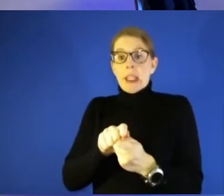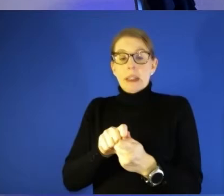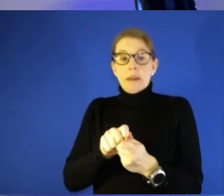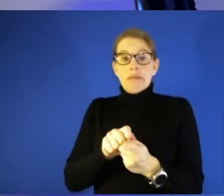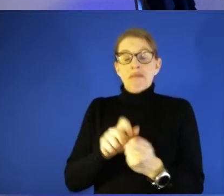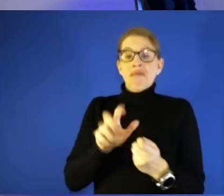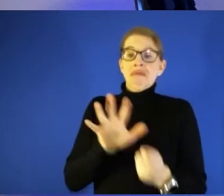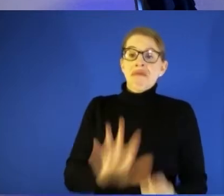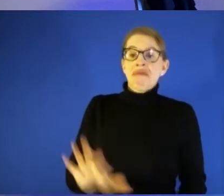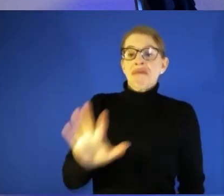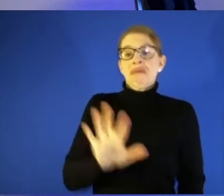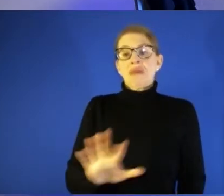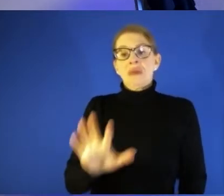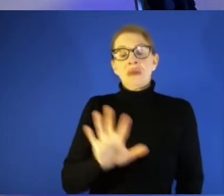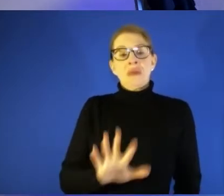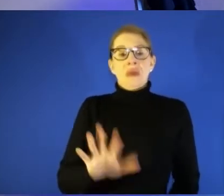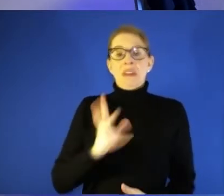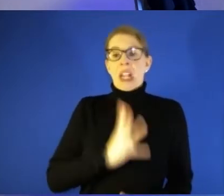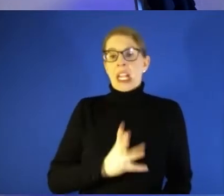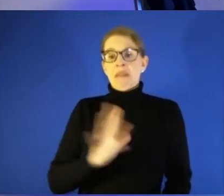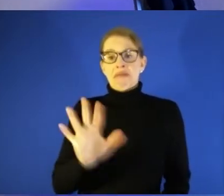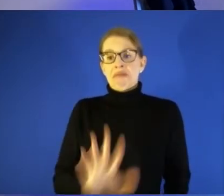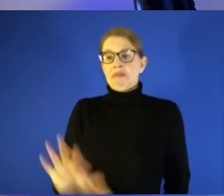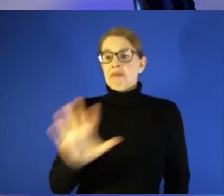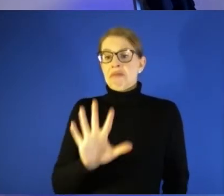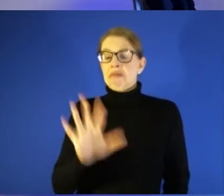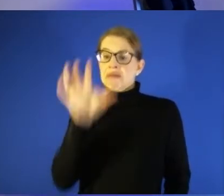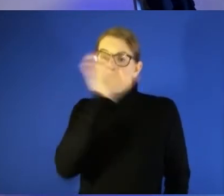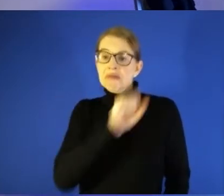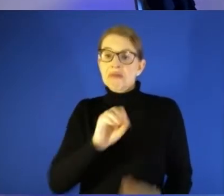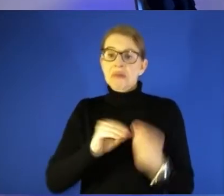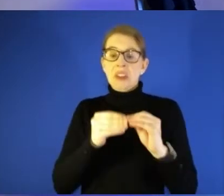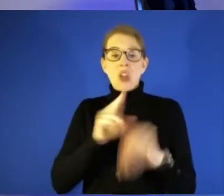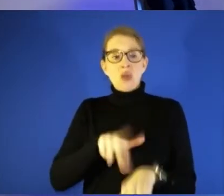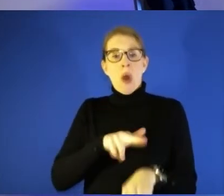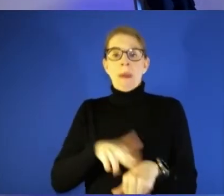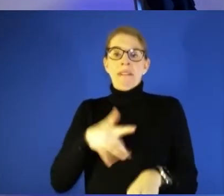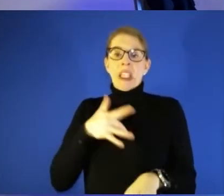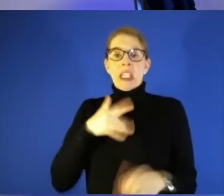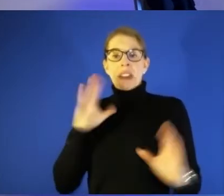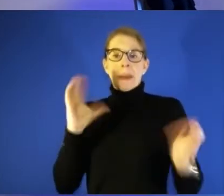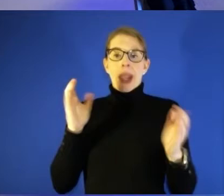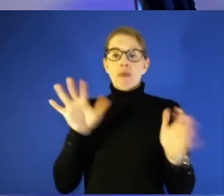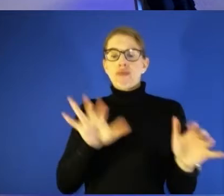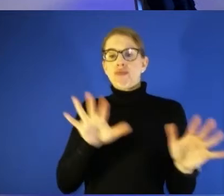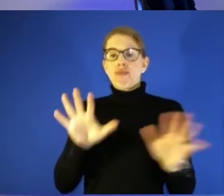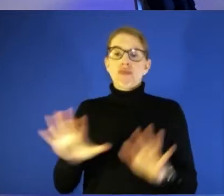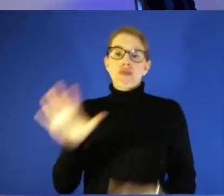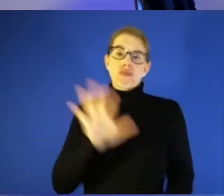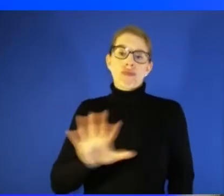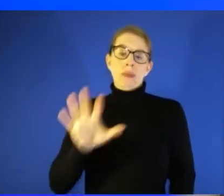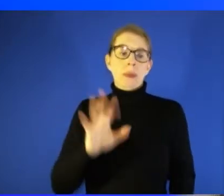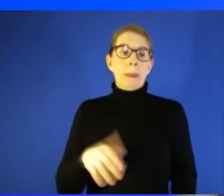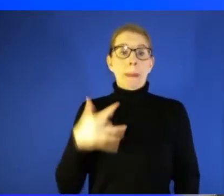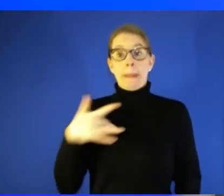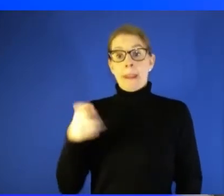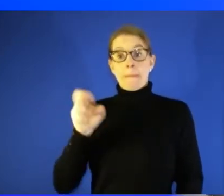I mean, what would be normal feeling to compare? You know, normally in the ER,